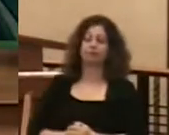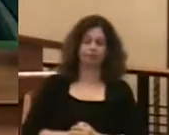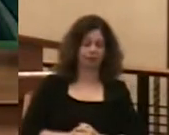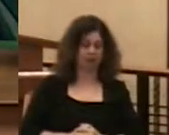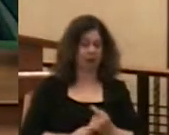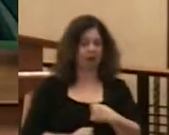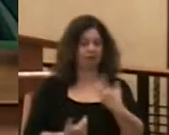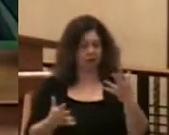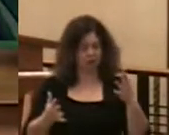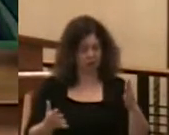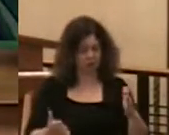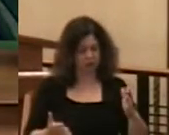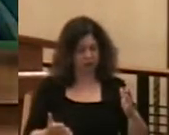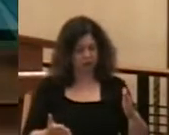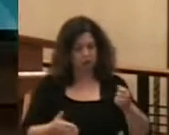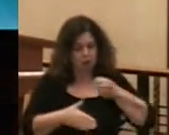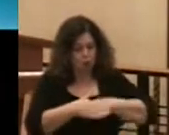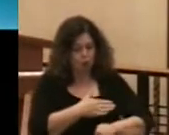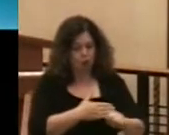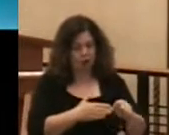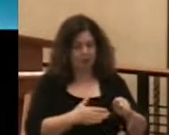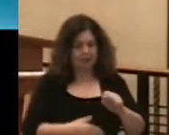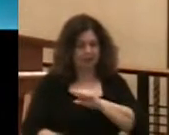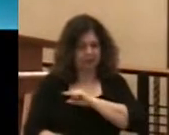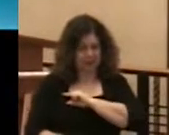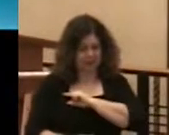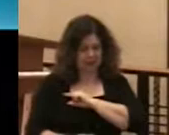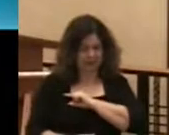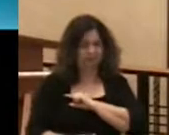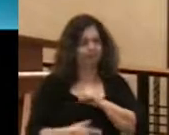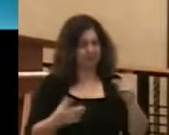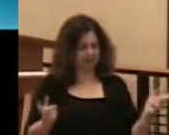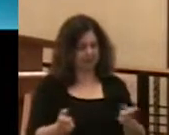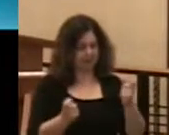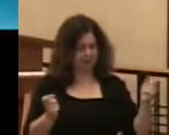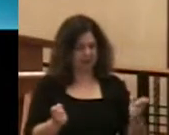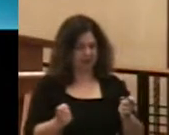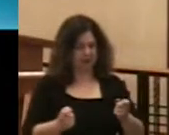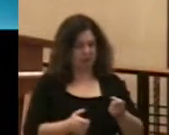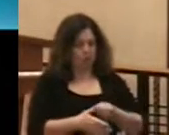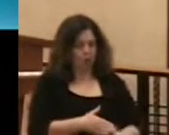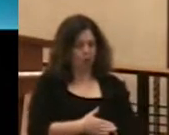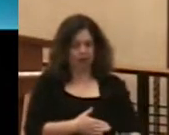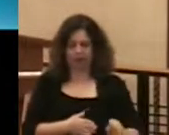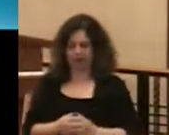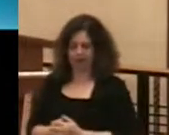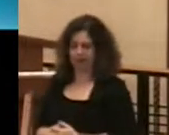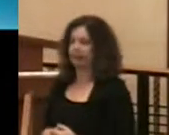Indeed, I was born guilty, a sinner, when my mother conceived me.